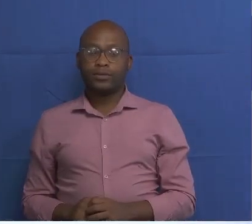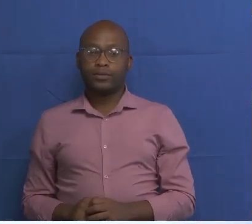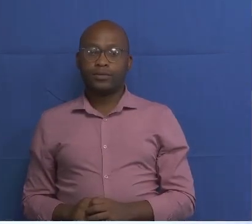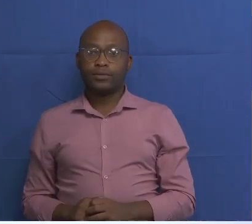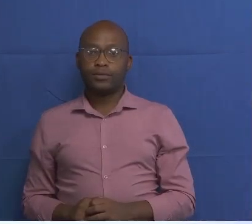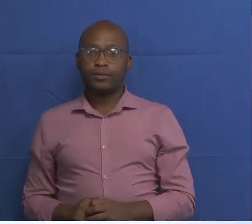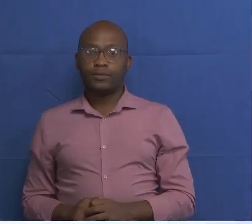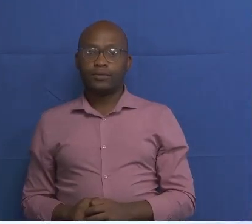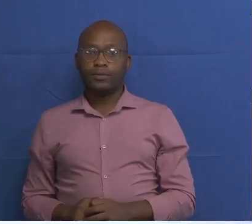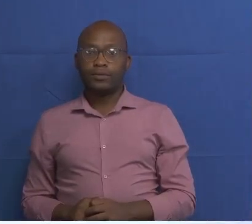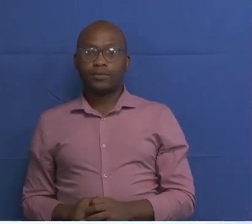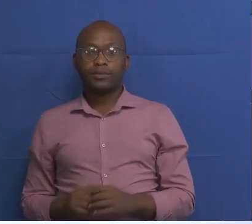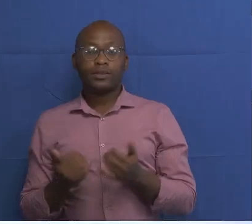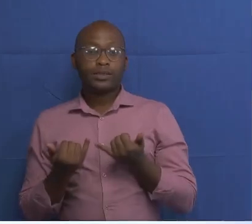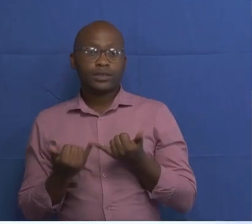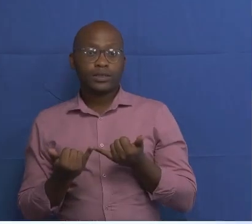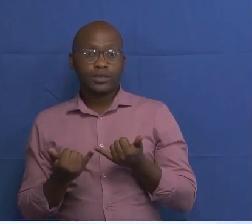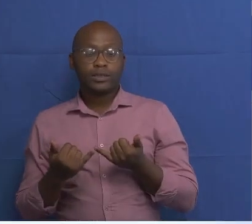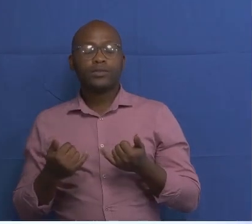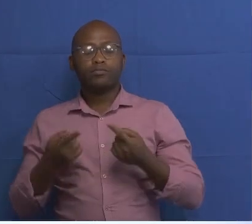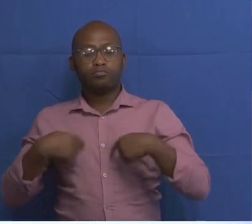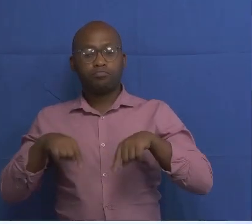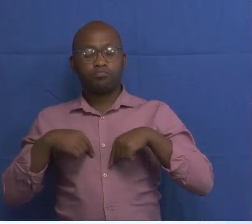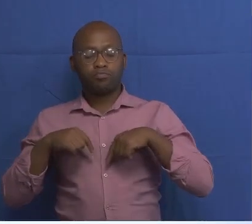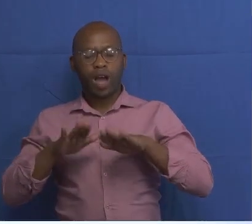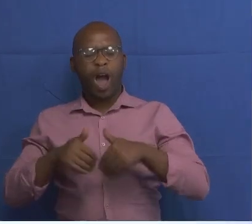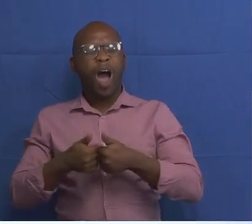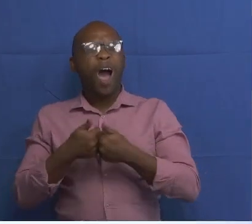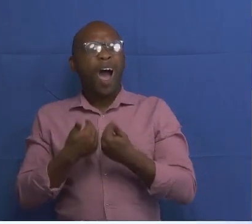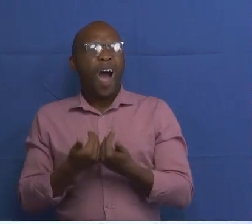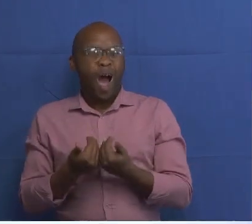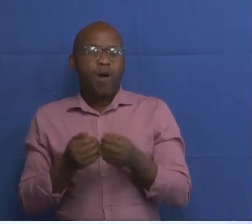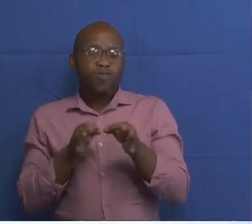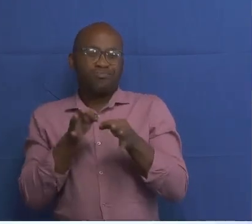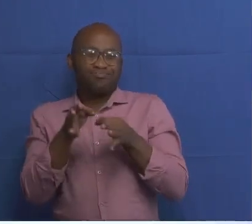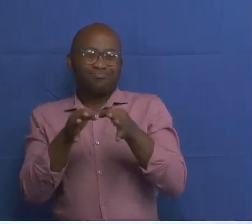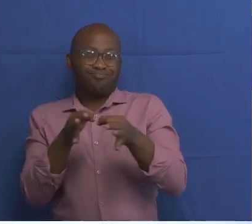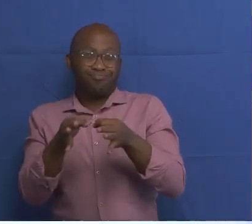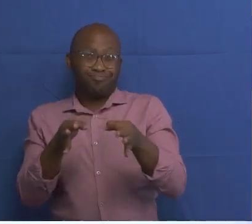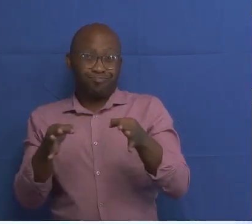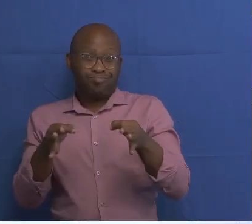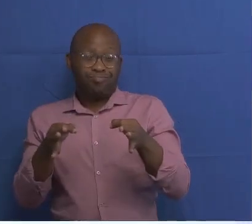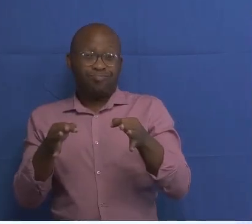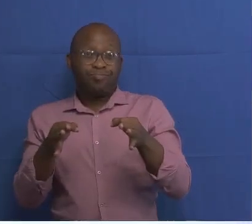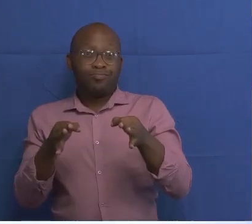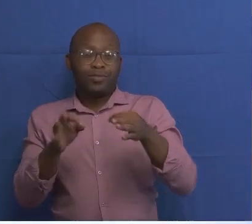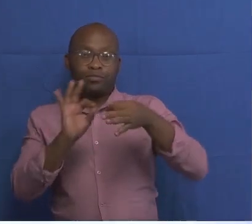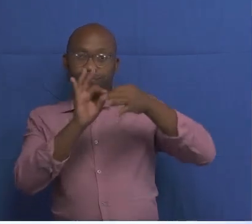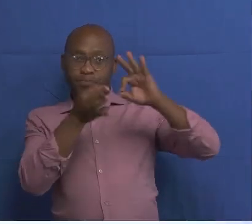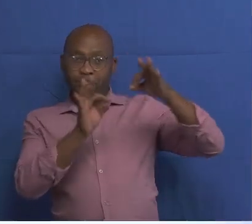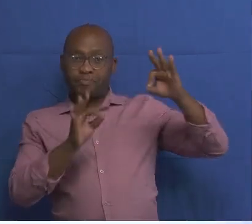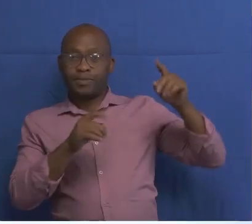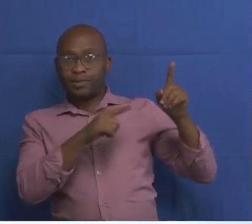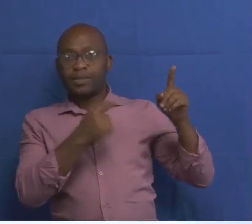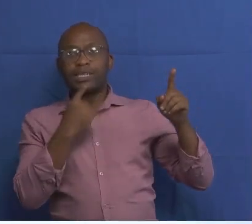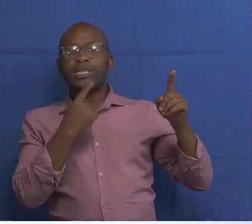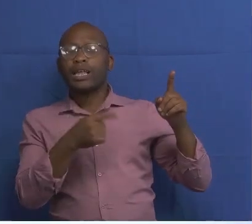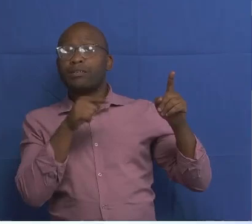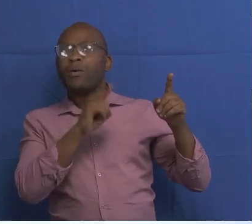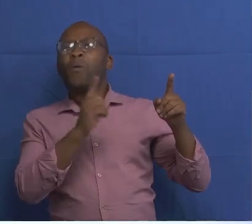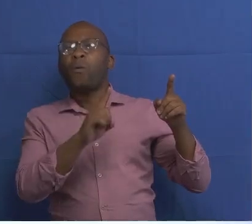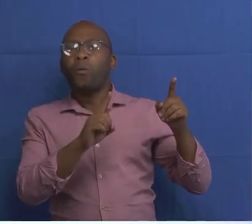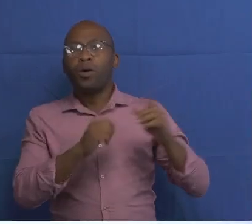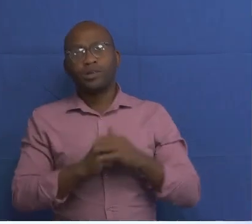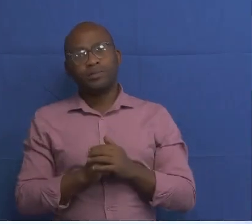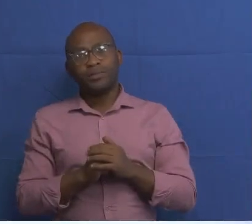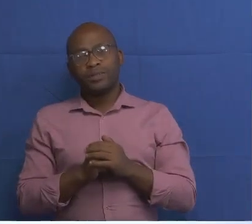Now, how do we define a gene? We say that a gene is a small portion of DNA that codes for